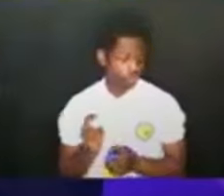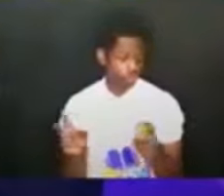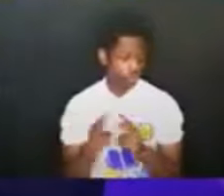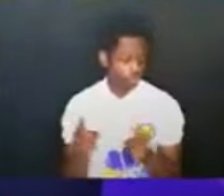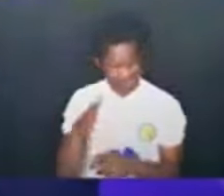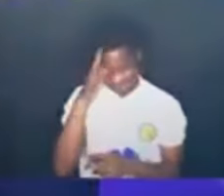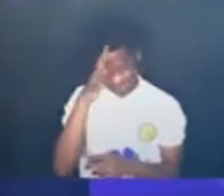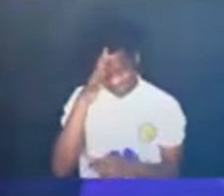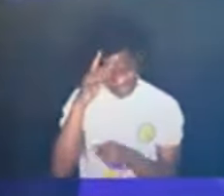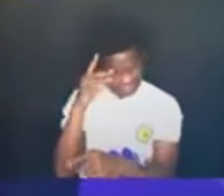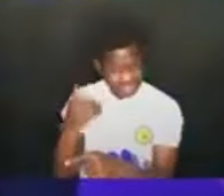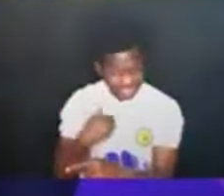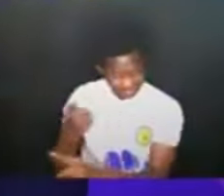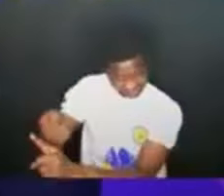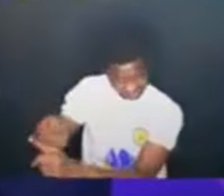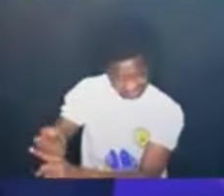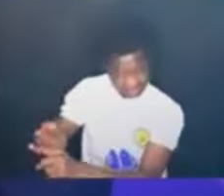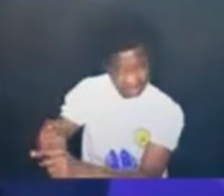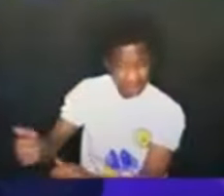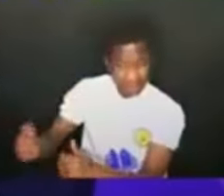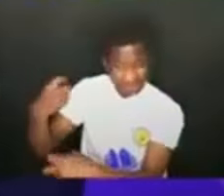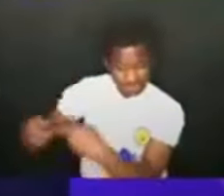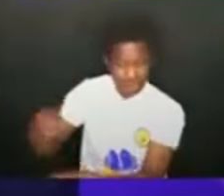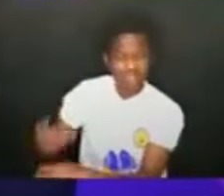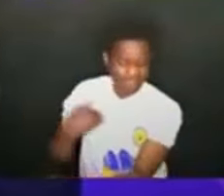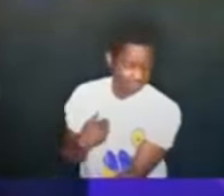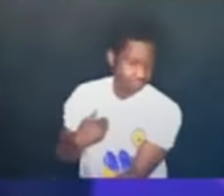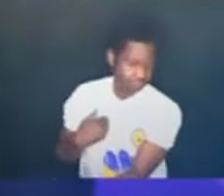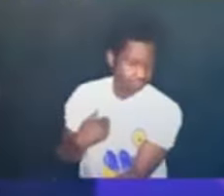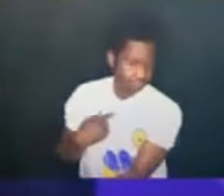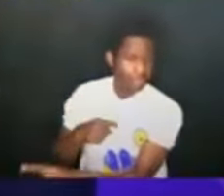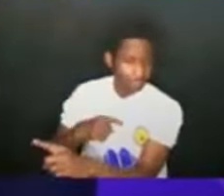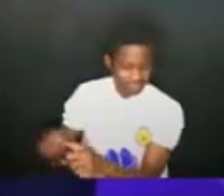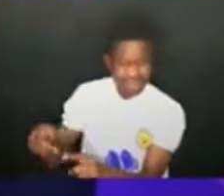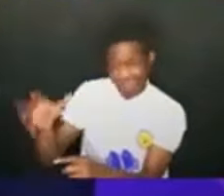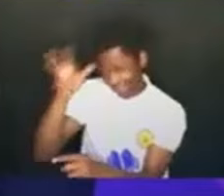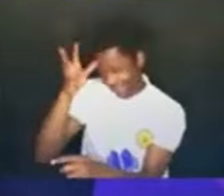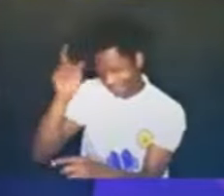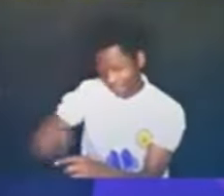challenges. Eja ono akasa ni hawo. But as a father, you also have to help your